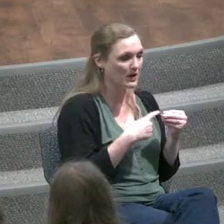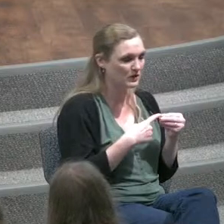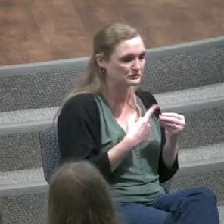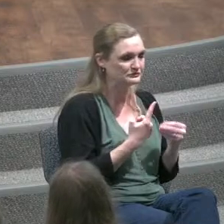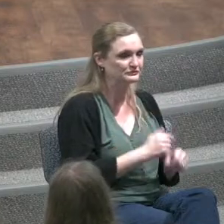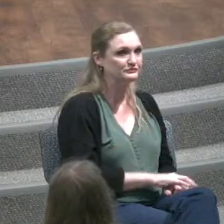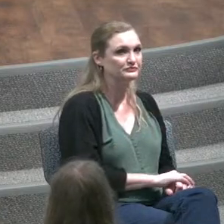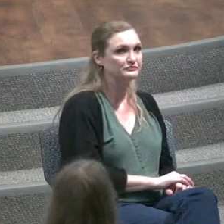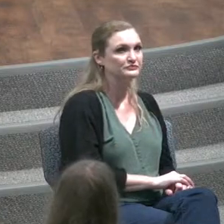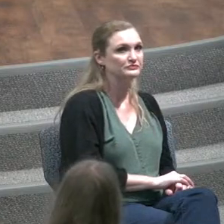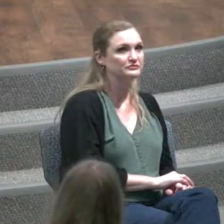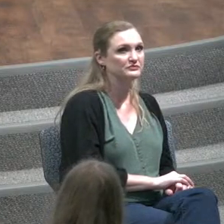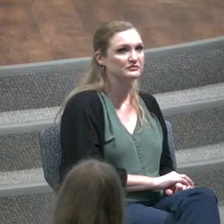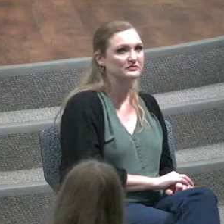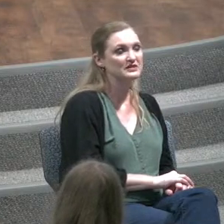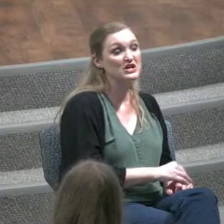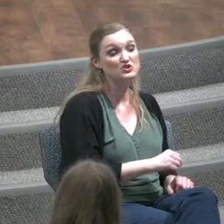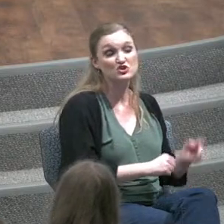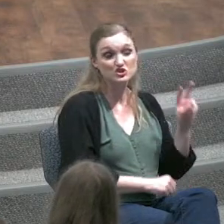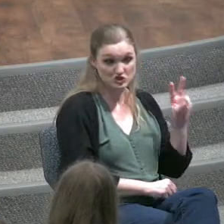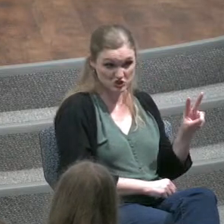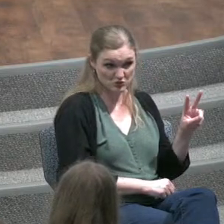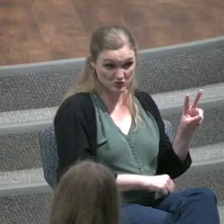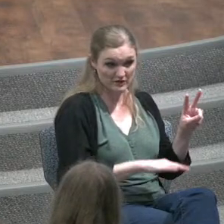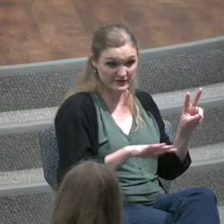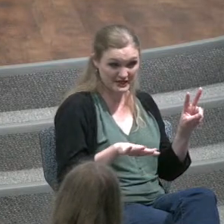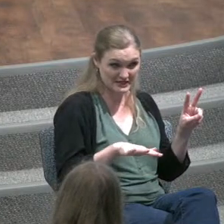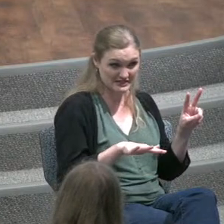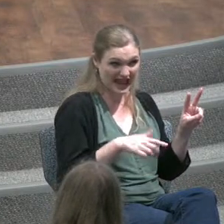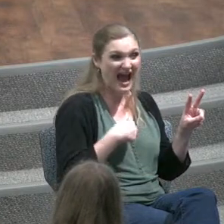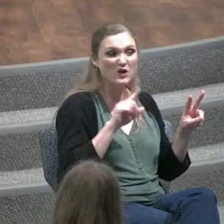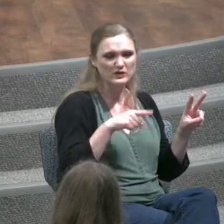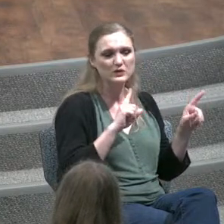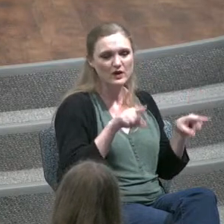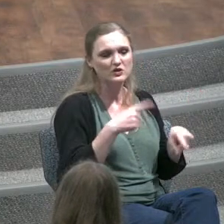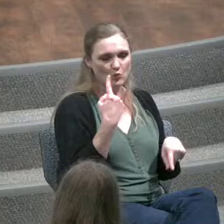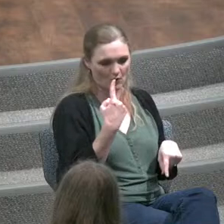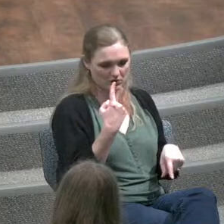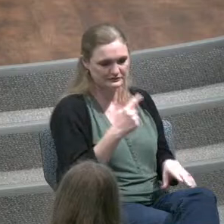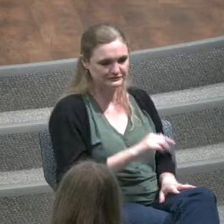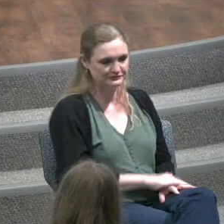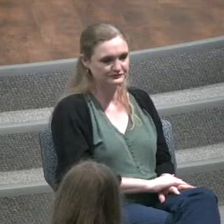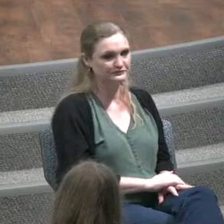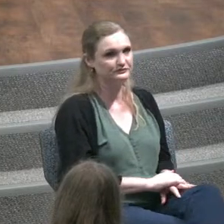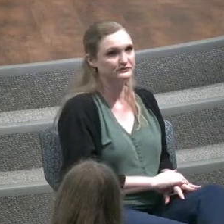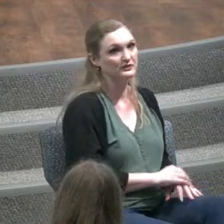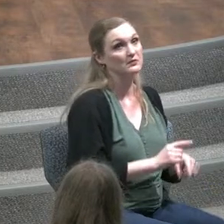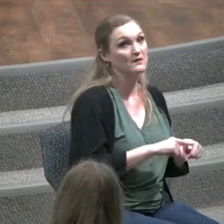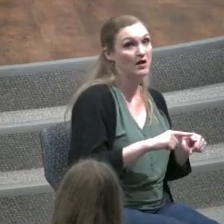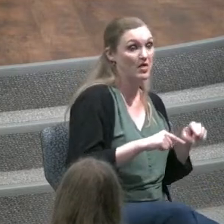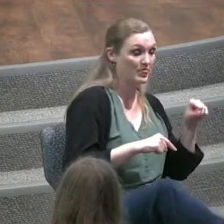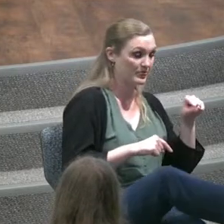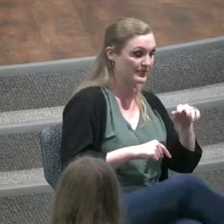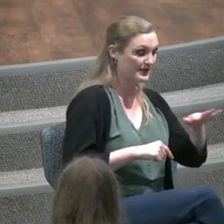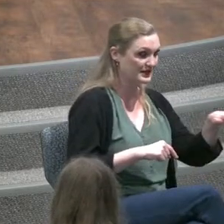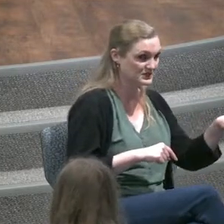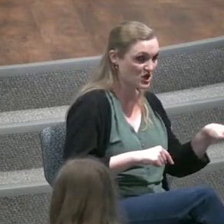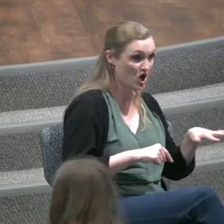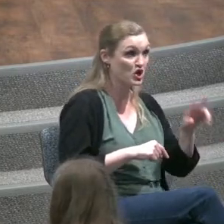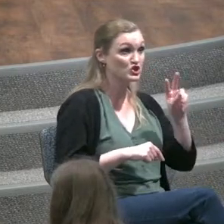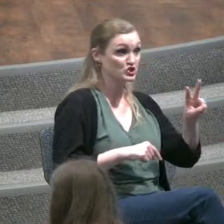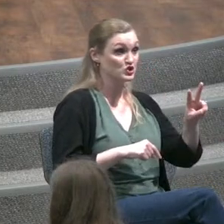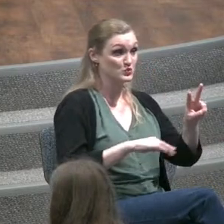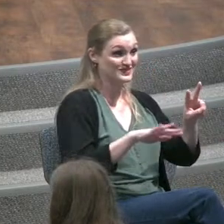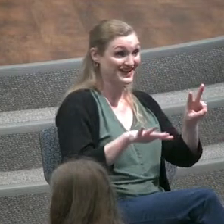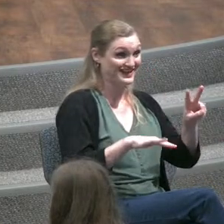is there's actually two of these. I only went to one of them. But these are